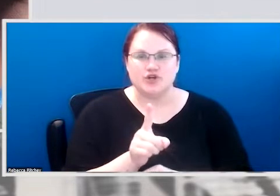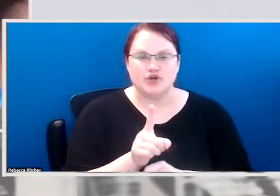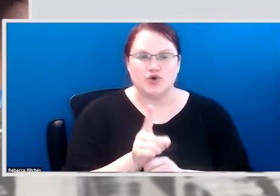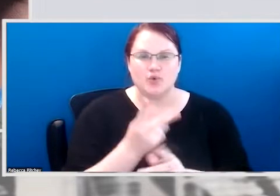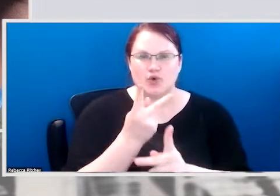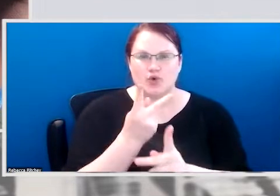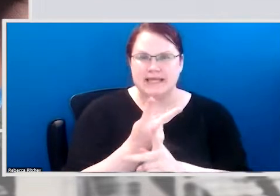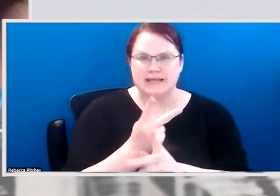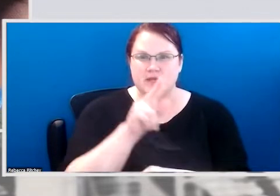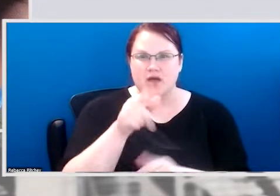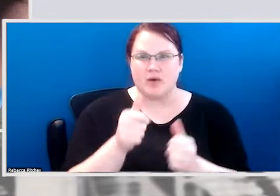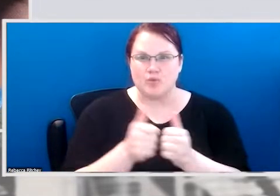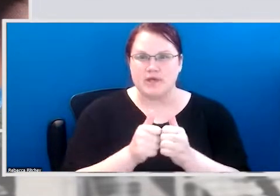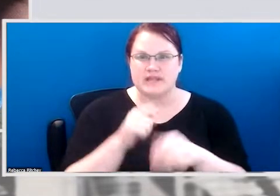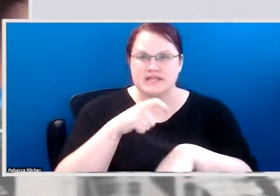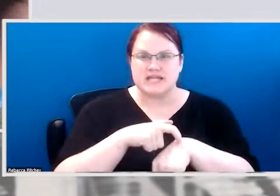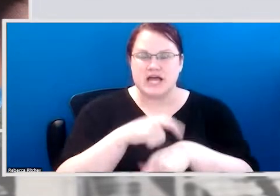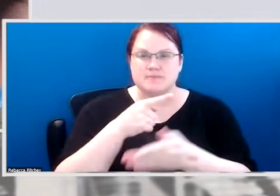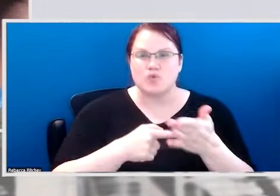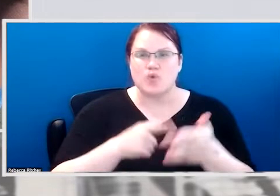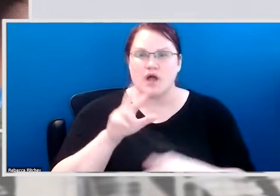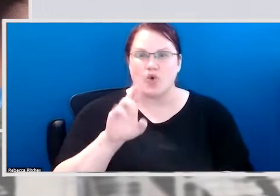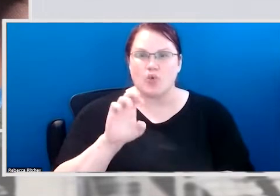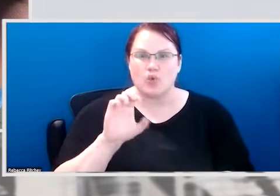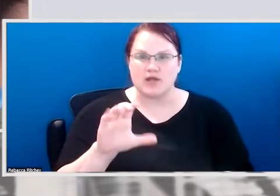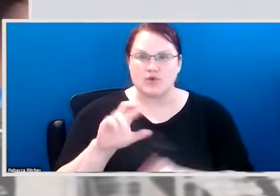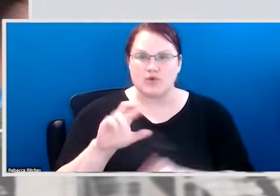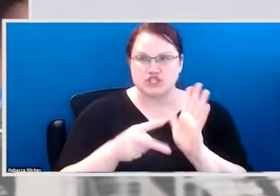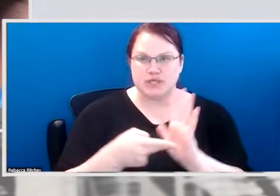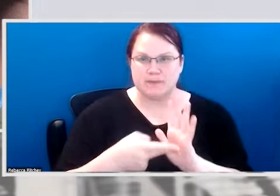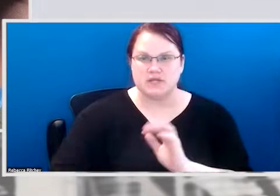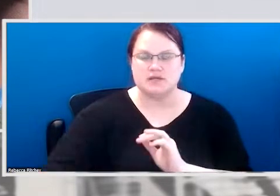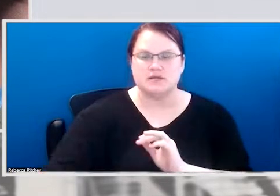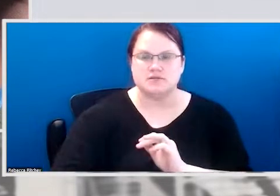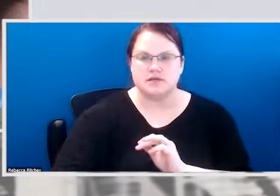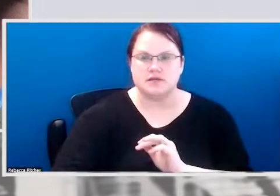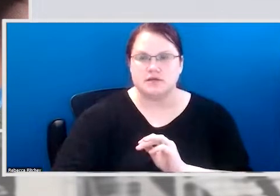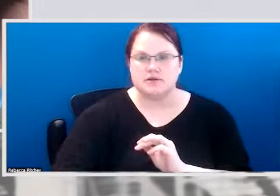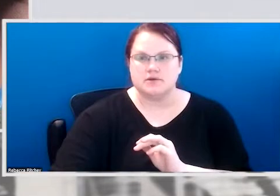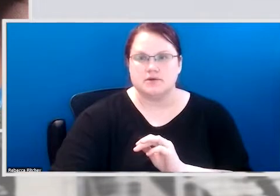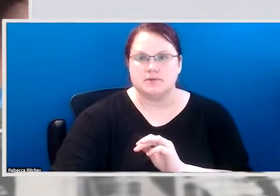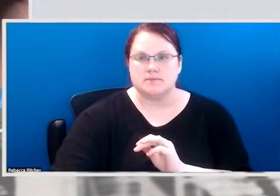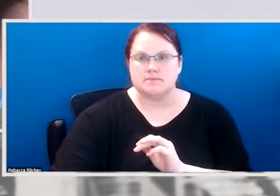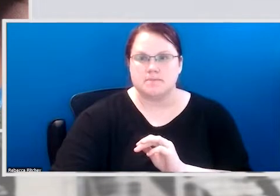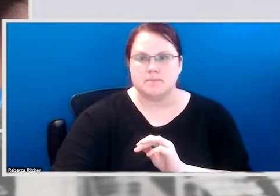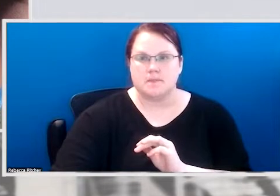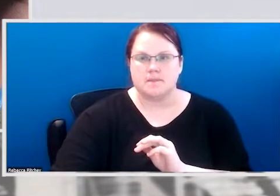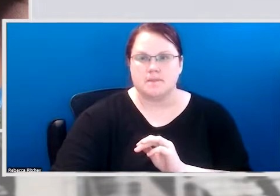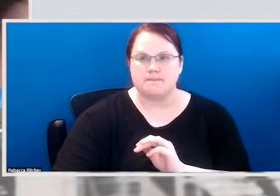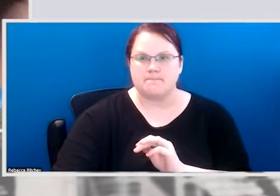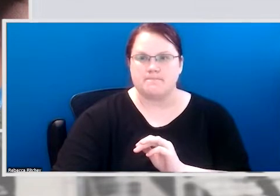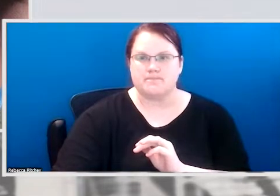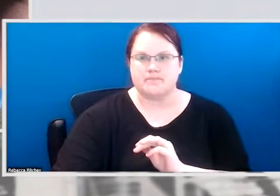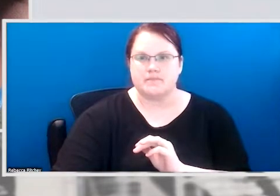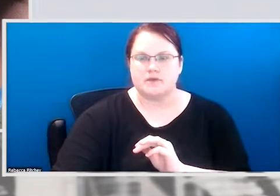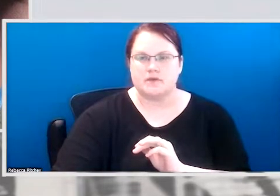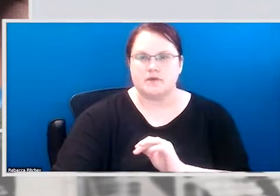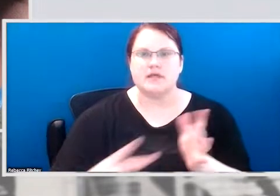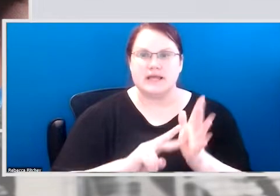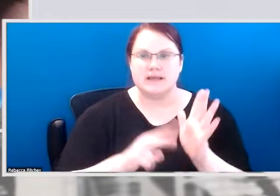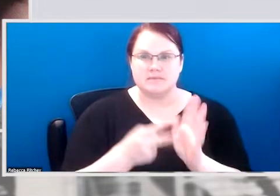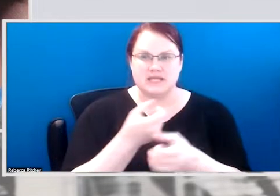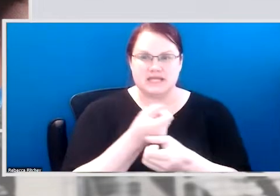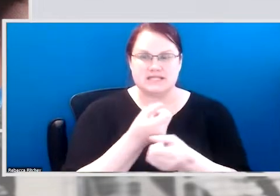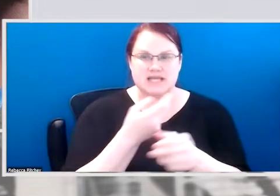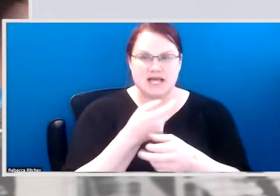keeping up with the times of what recreation really means. And for us, that means, of course, a wonderful, safe place for young people to be